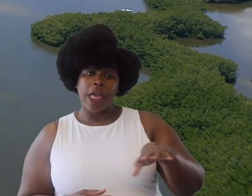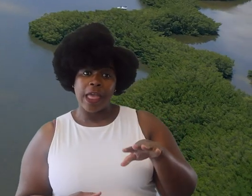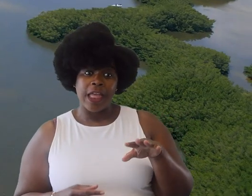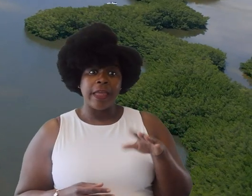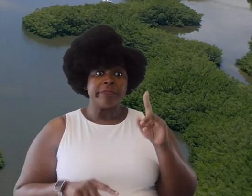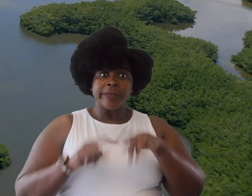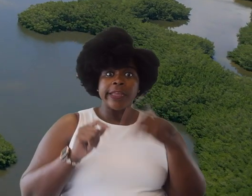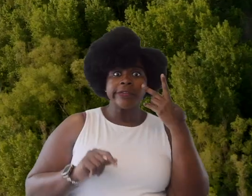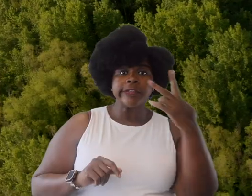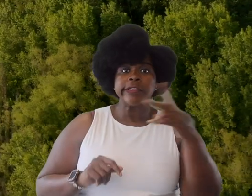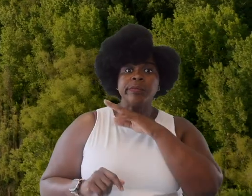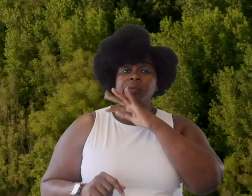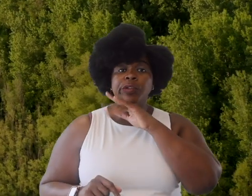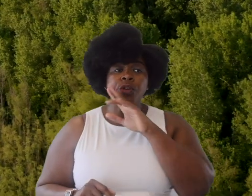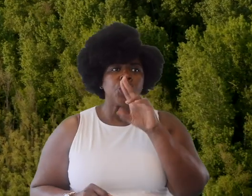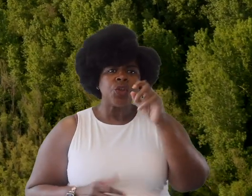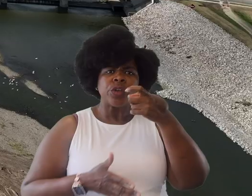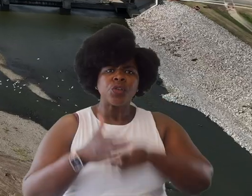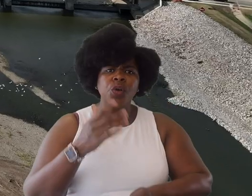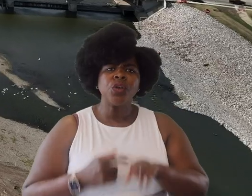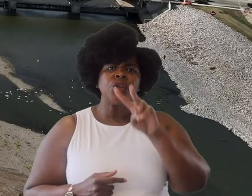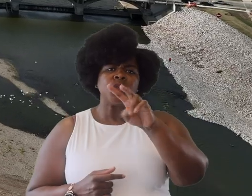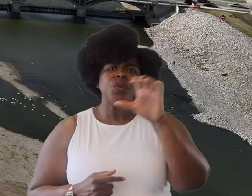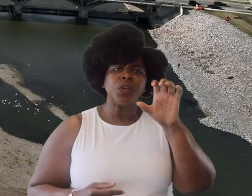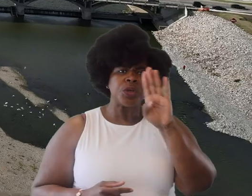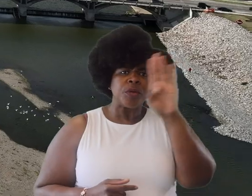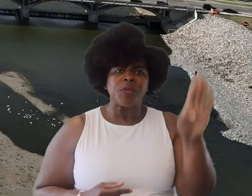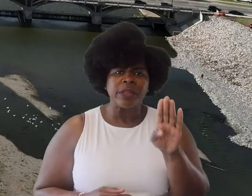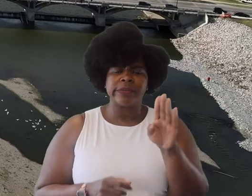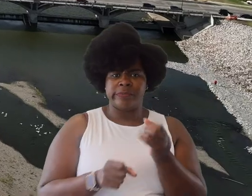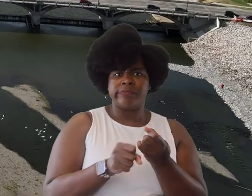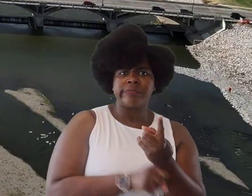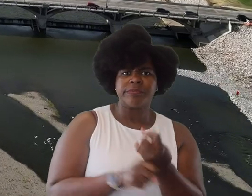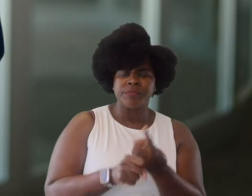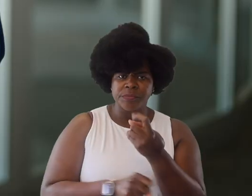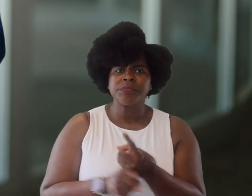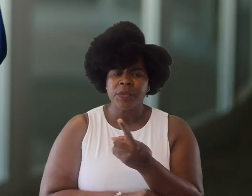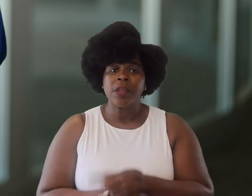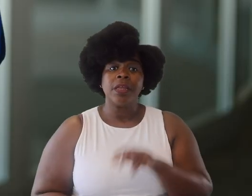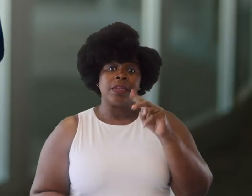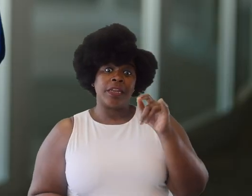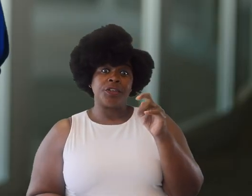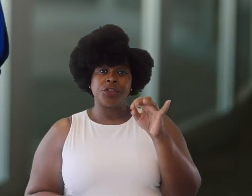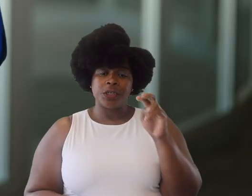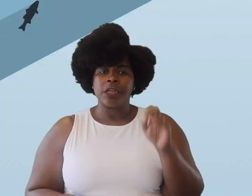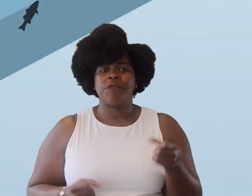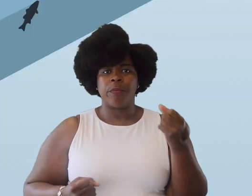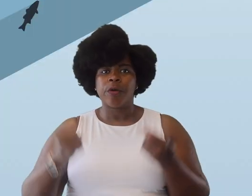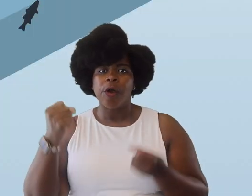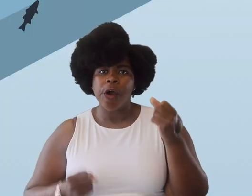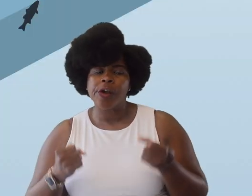Did you know there's an invisible form of pollution that costs the US $200 billion every year? Nitrogen from vehicle